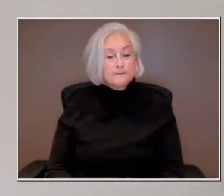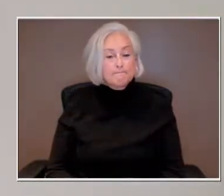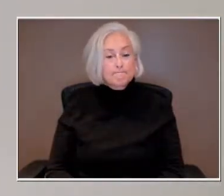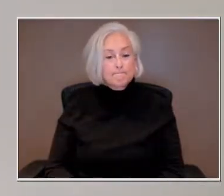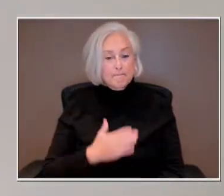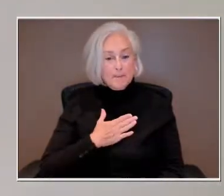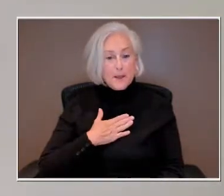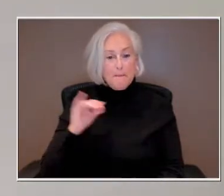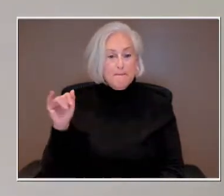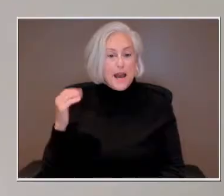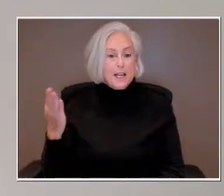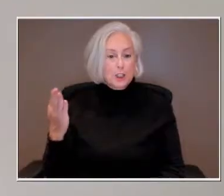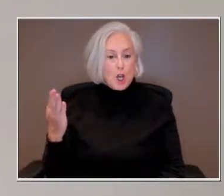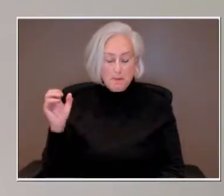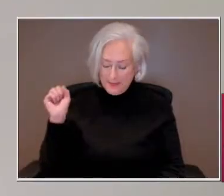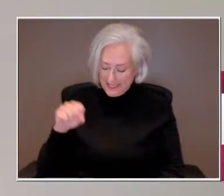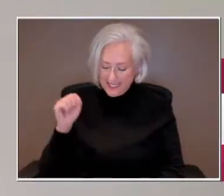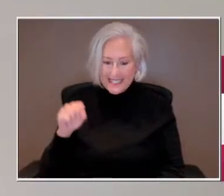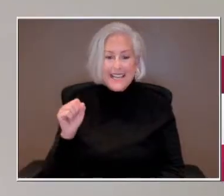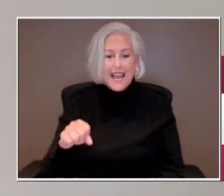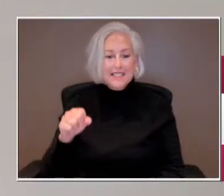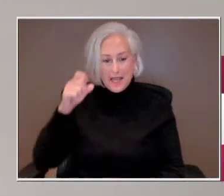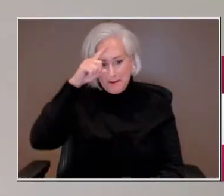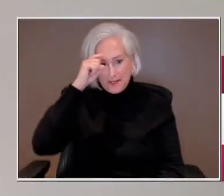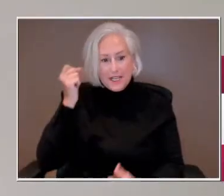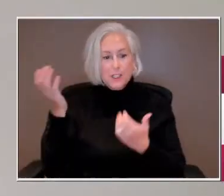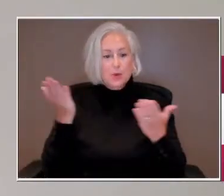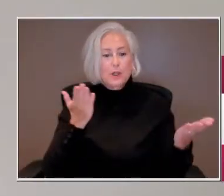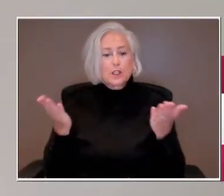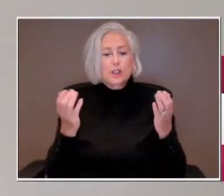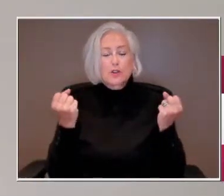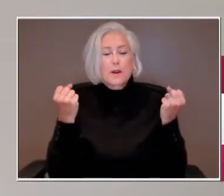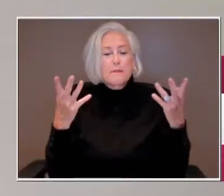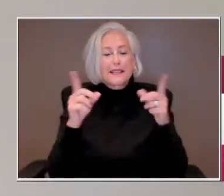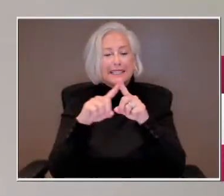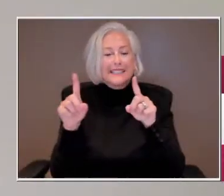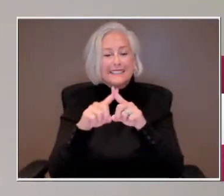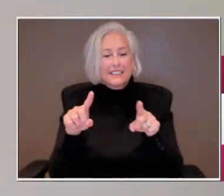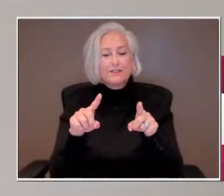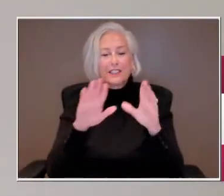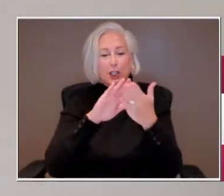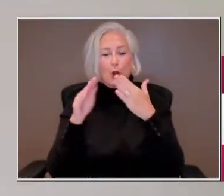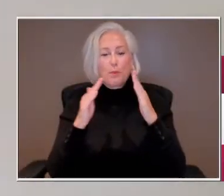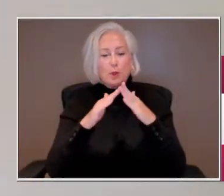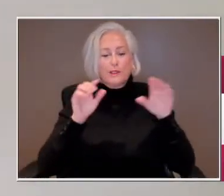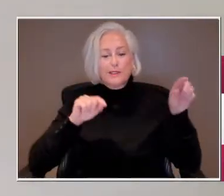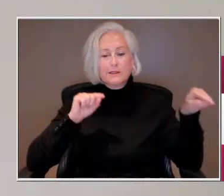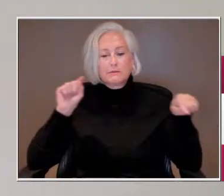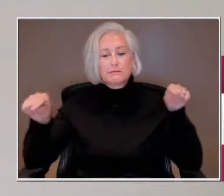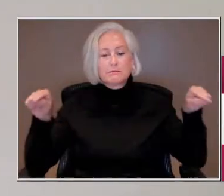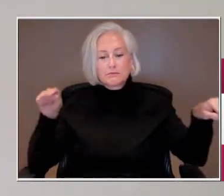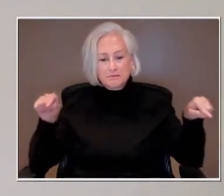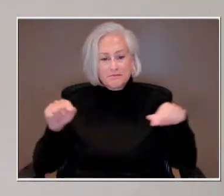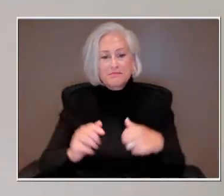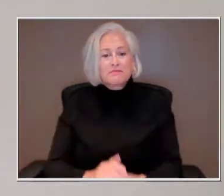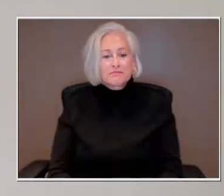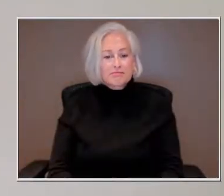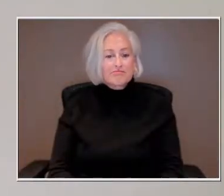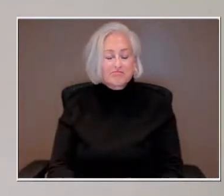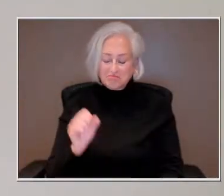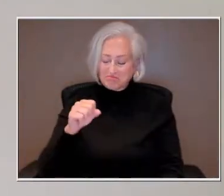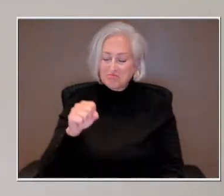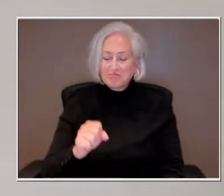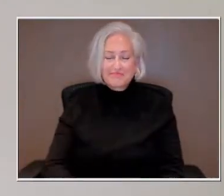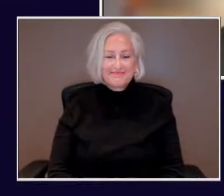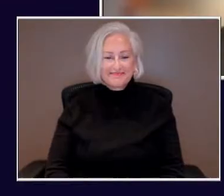My job has, yes, been virtual because we serve so many different communities that, yes, it's been virtual,